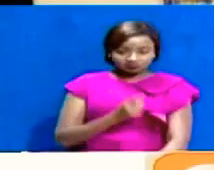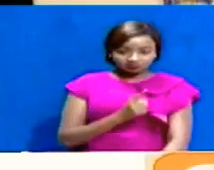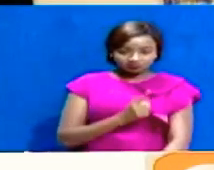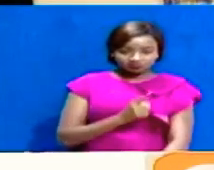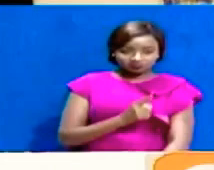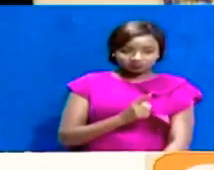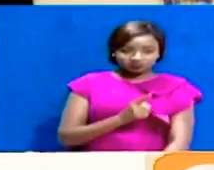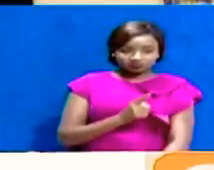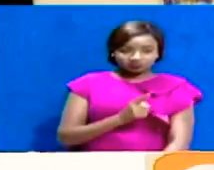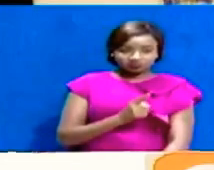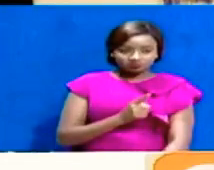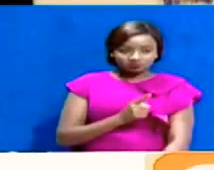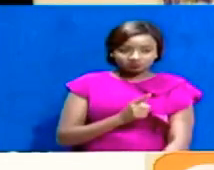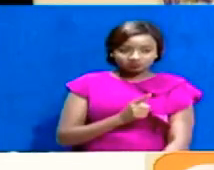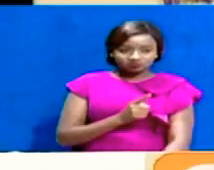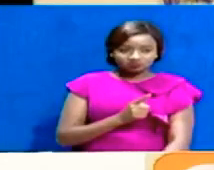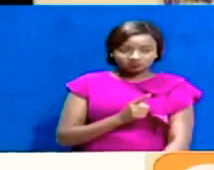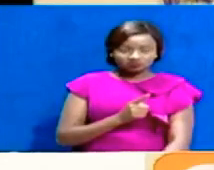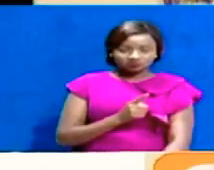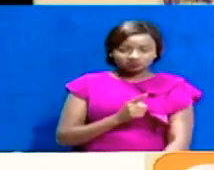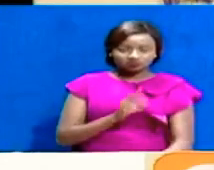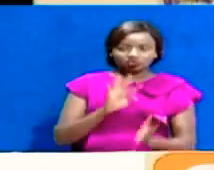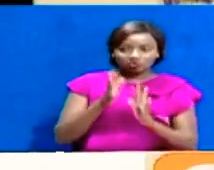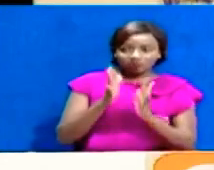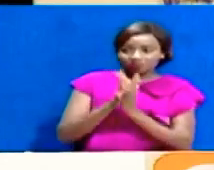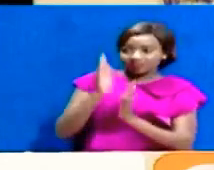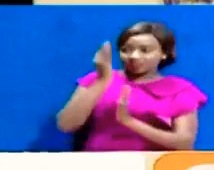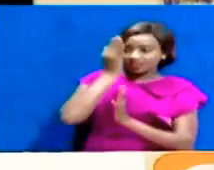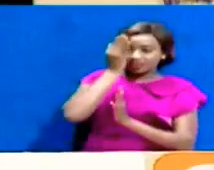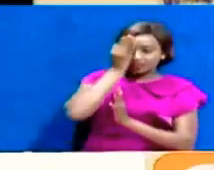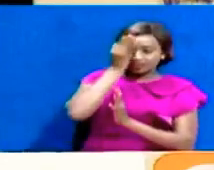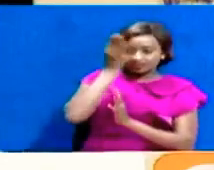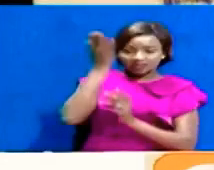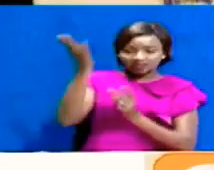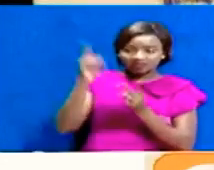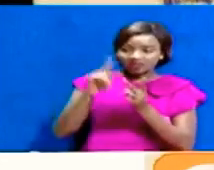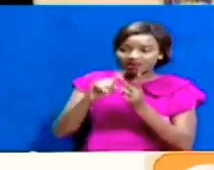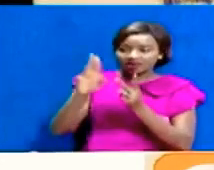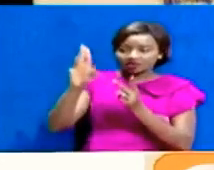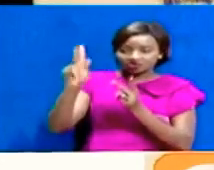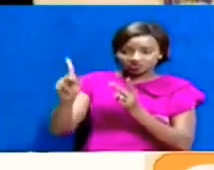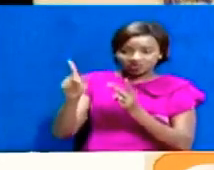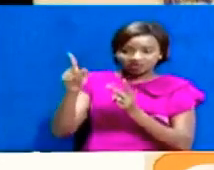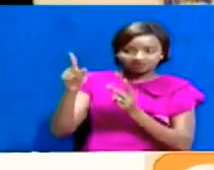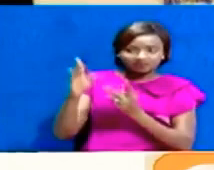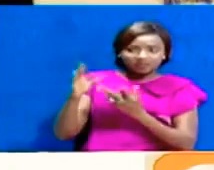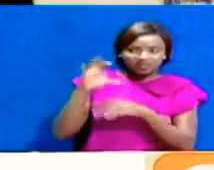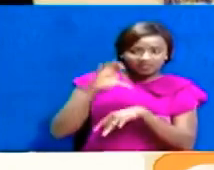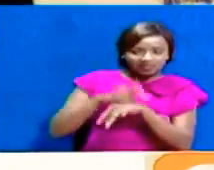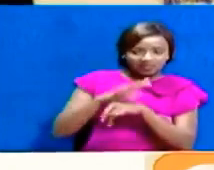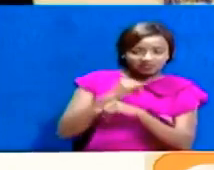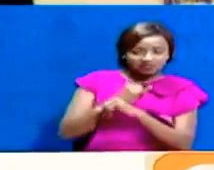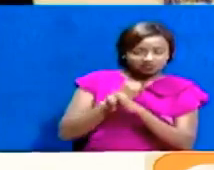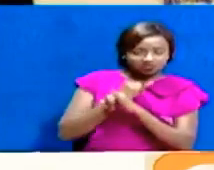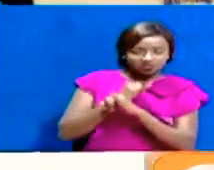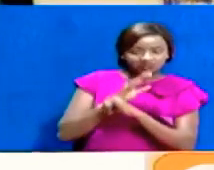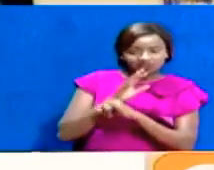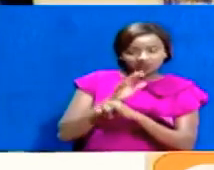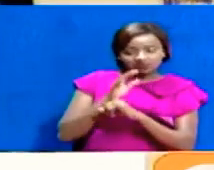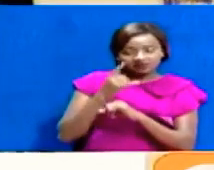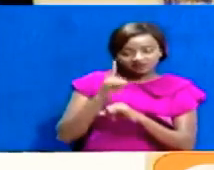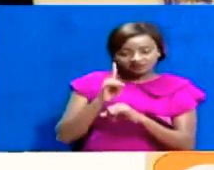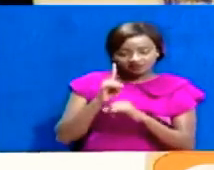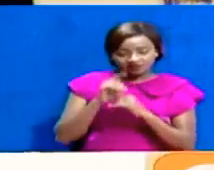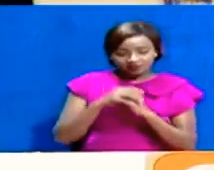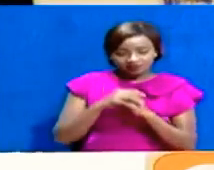we're using Israel and the UK, has given immunity for at least 3-4 weeks. As